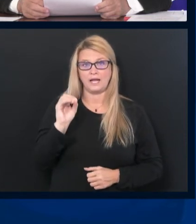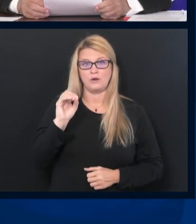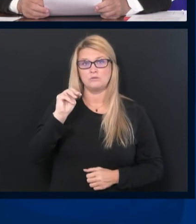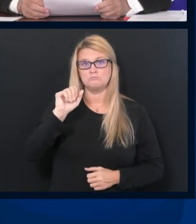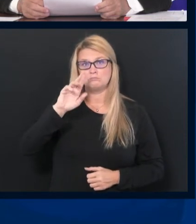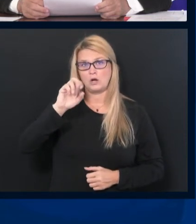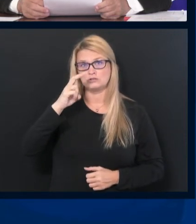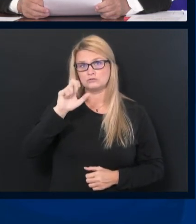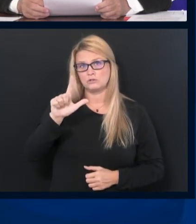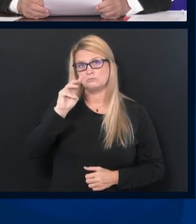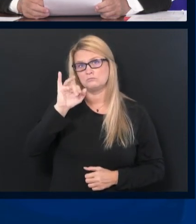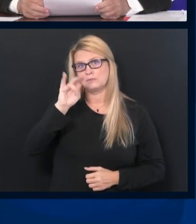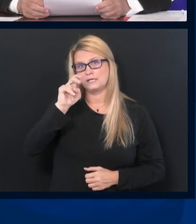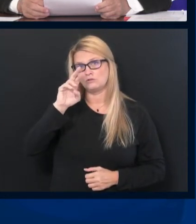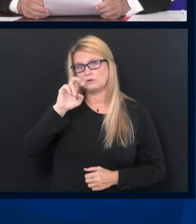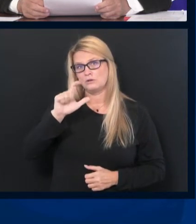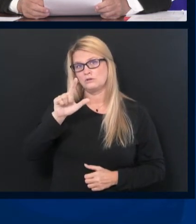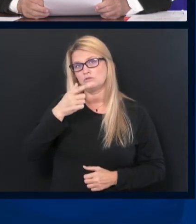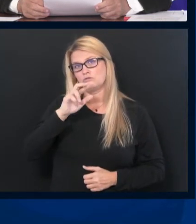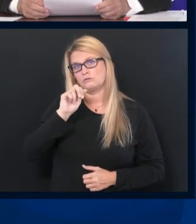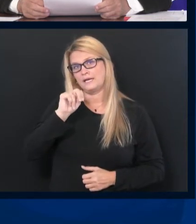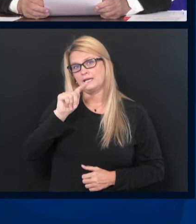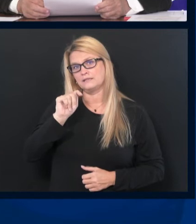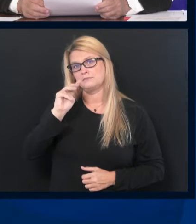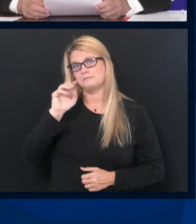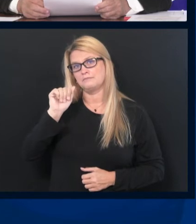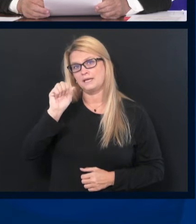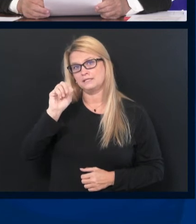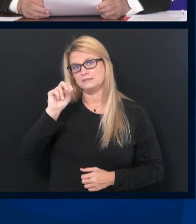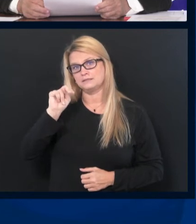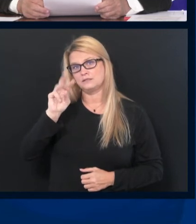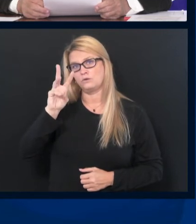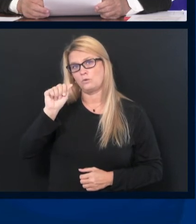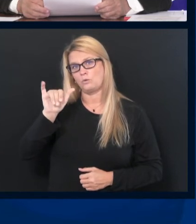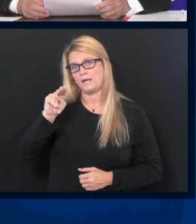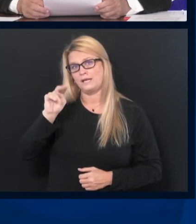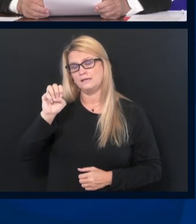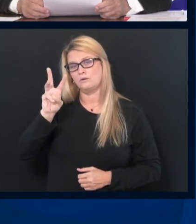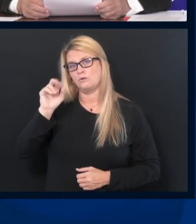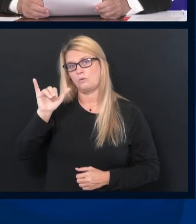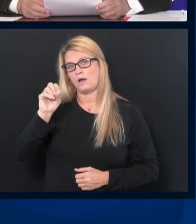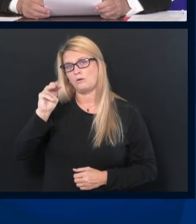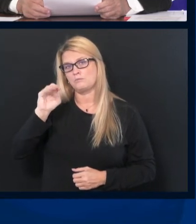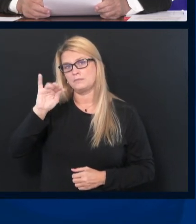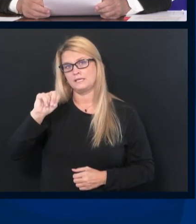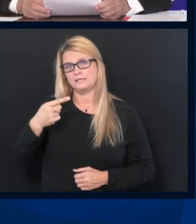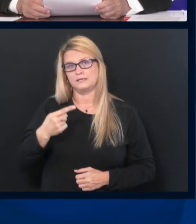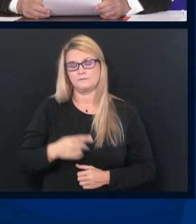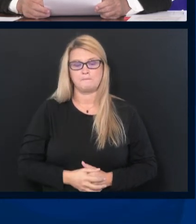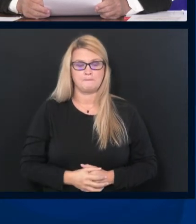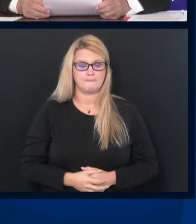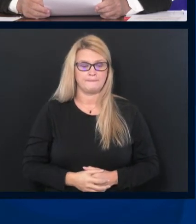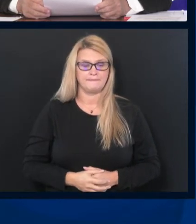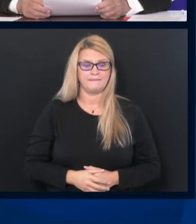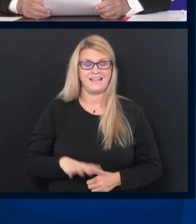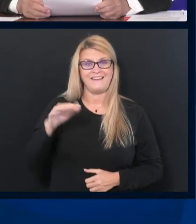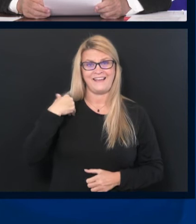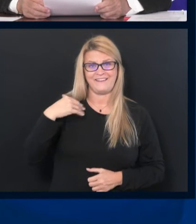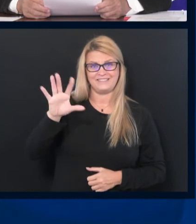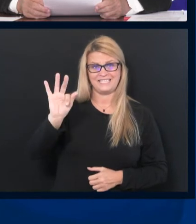Marshall, Mineral, Grant, Wirt, Mason, Wayne, and Wyoming County. I'm not going to read them all. We have